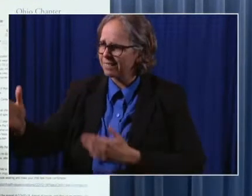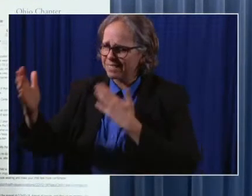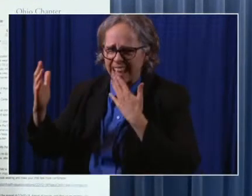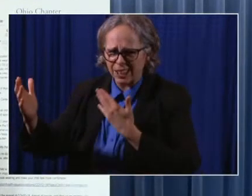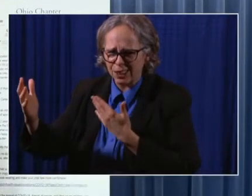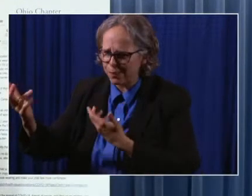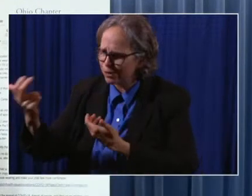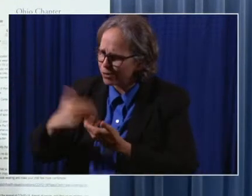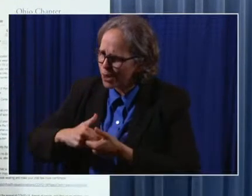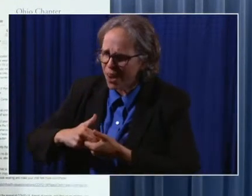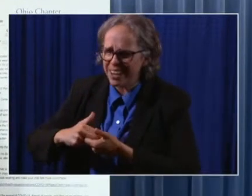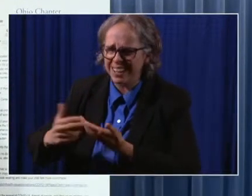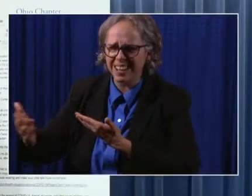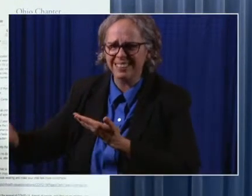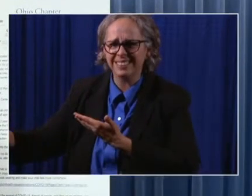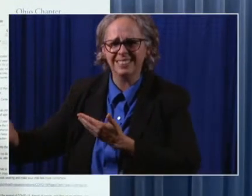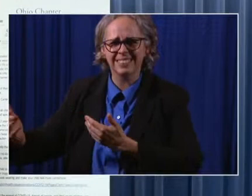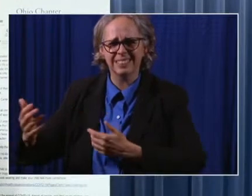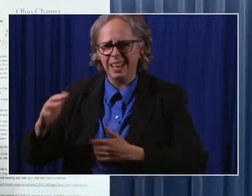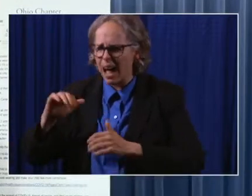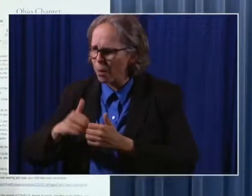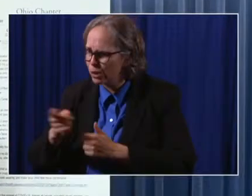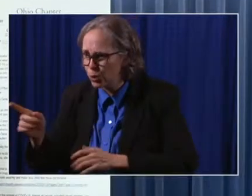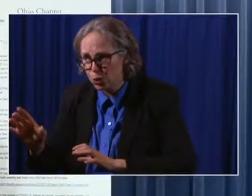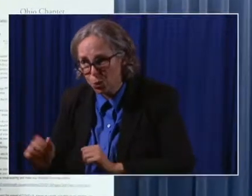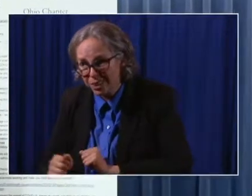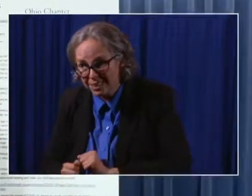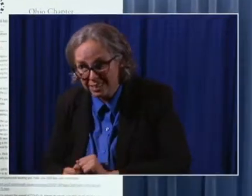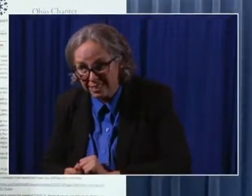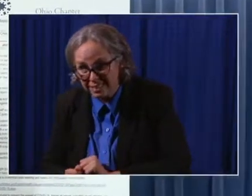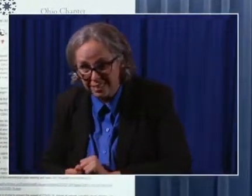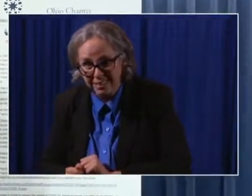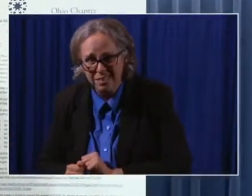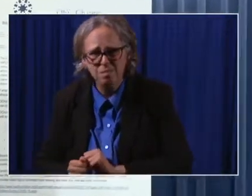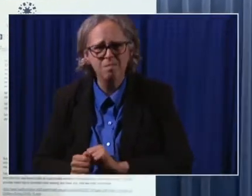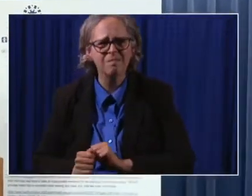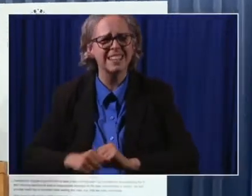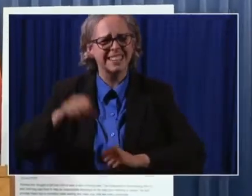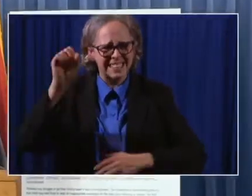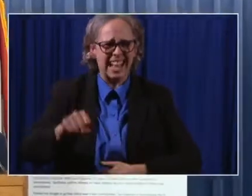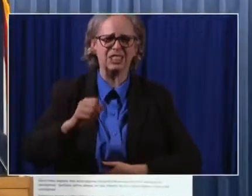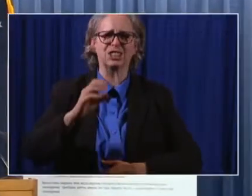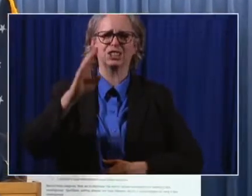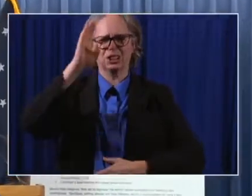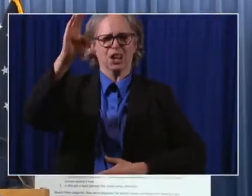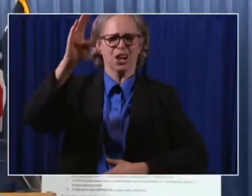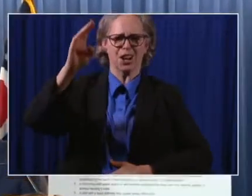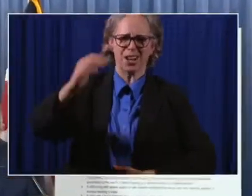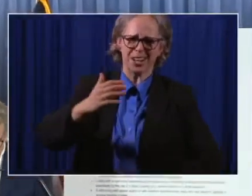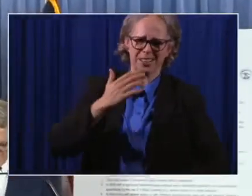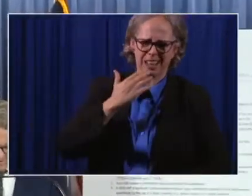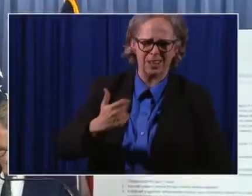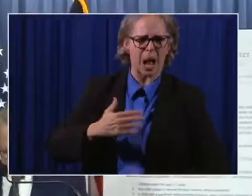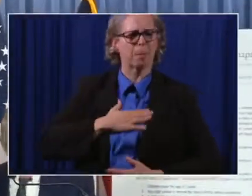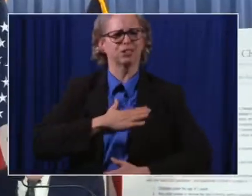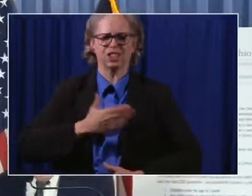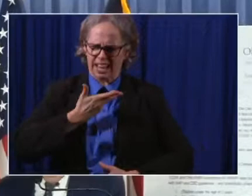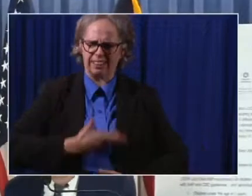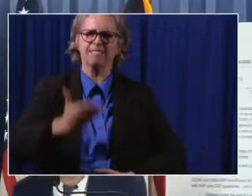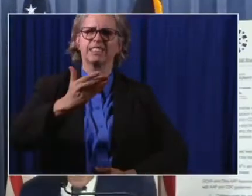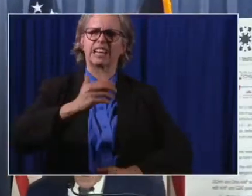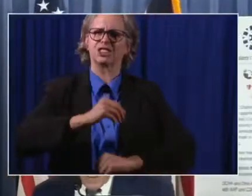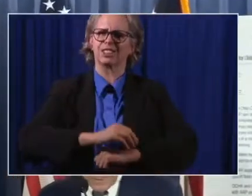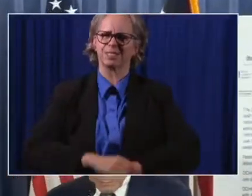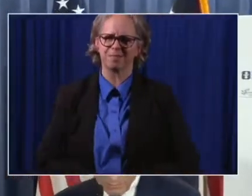us. And how you doing? Absolutely, sir. Thank you. Good afternoon, and I appreciate the invite. We're doing quite a